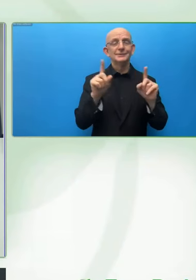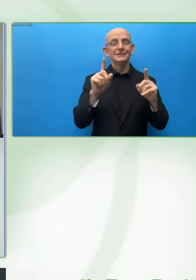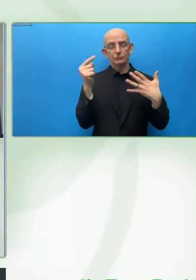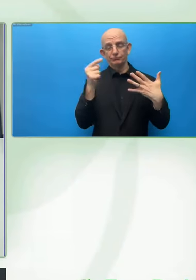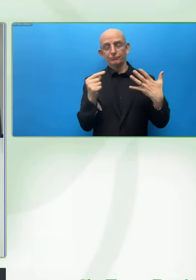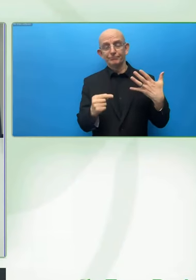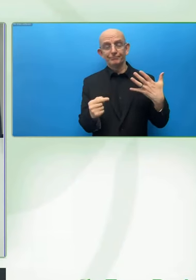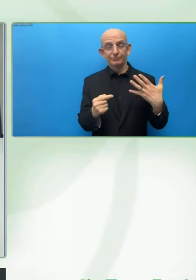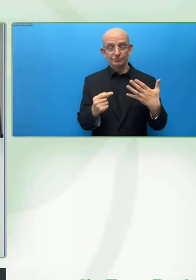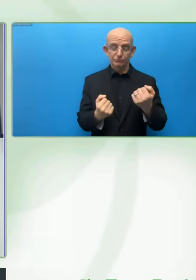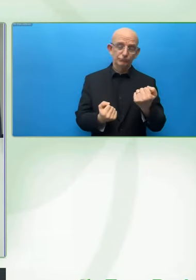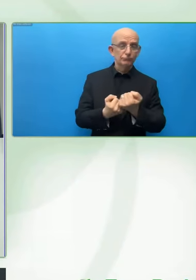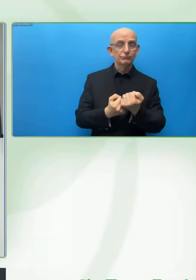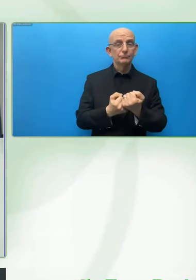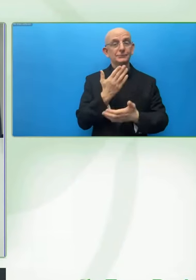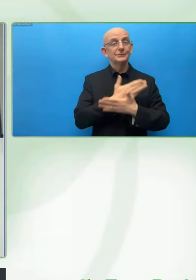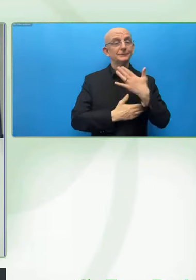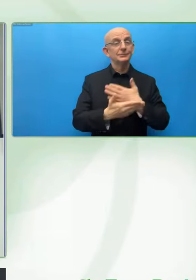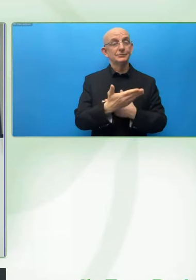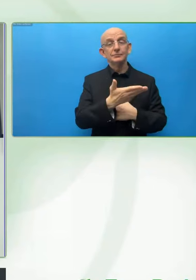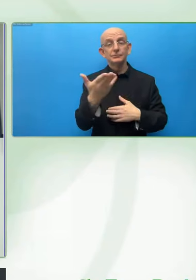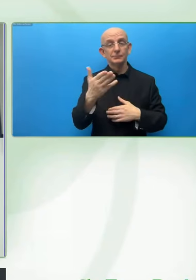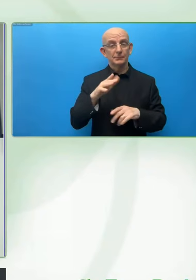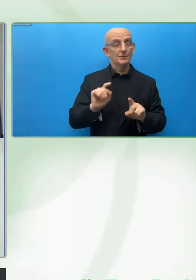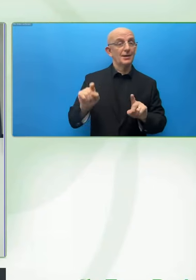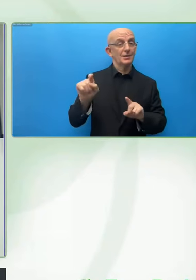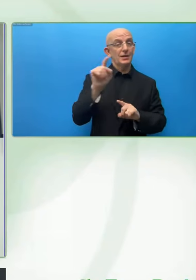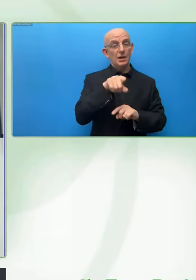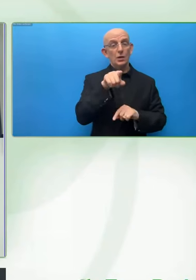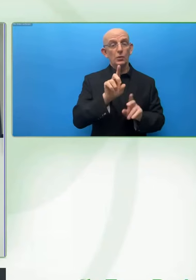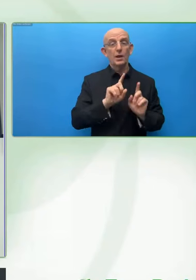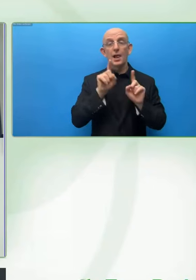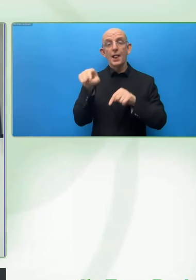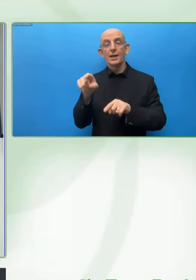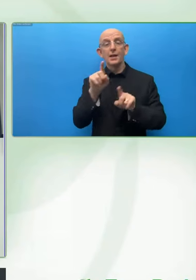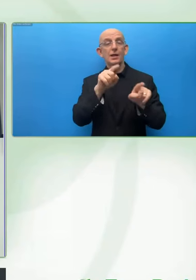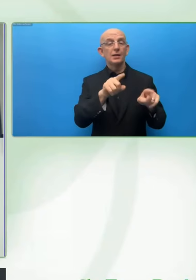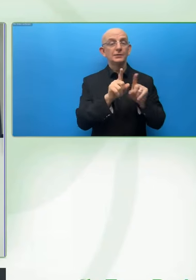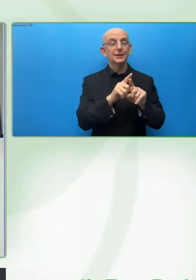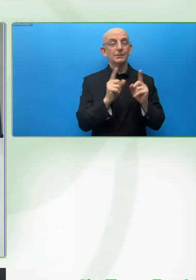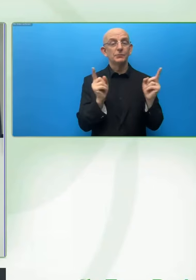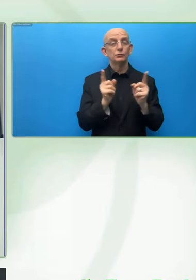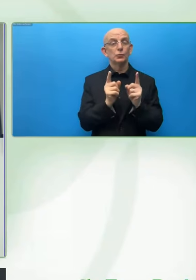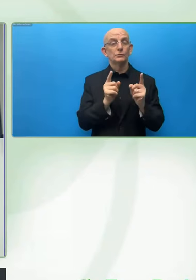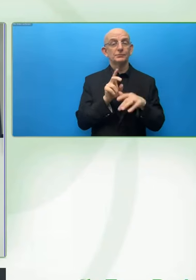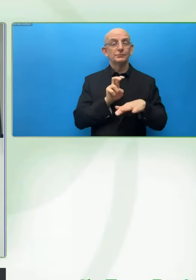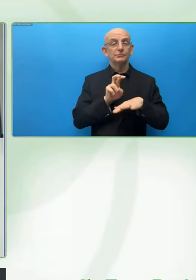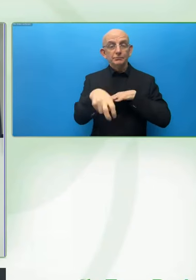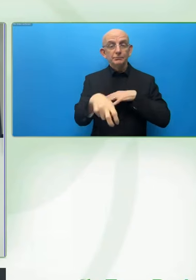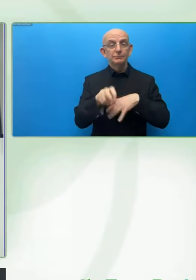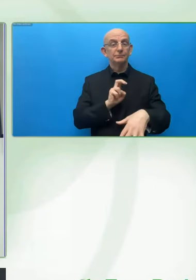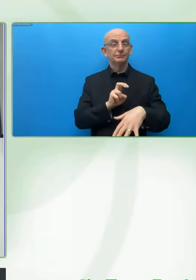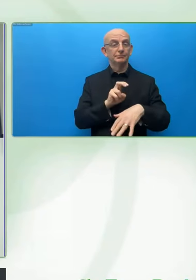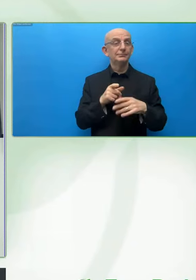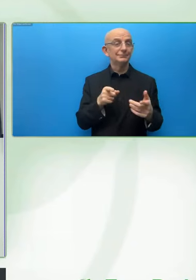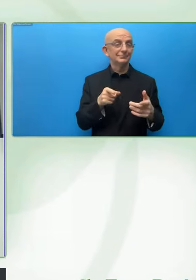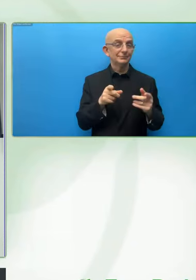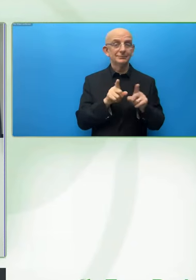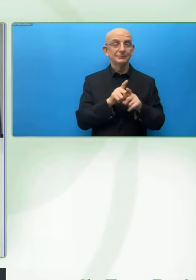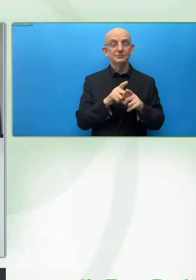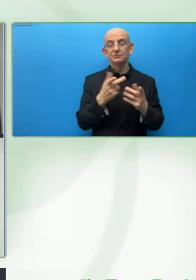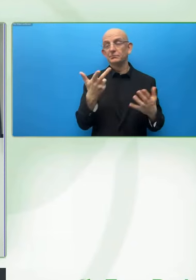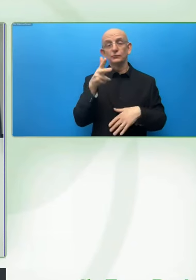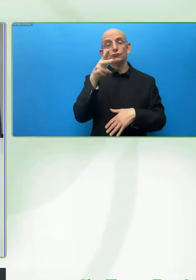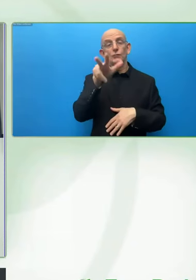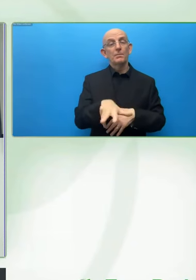are identified up to 3 months, because according to EU legislation, if the time is extended, if it is more